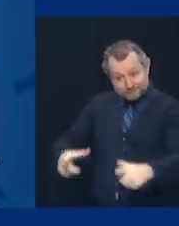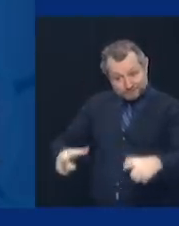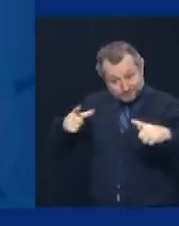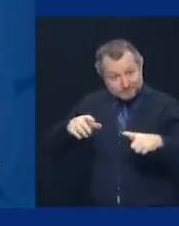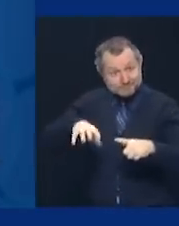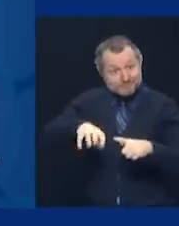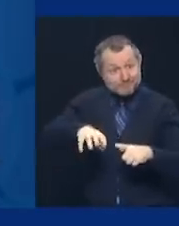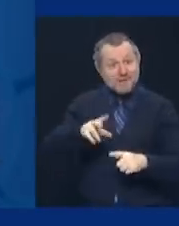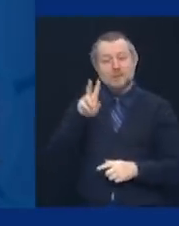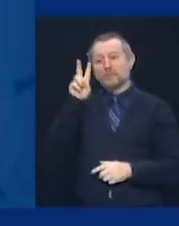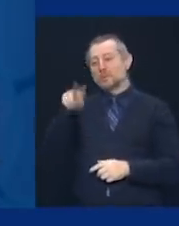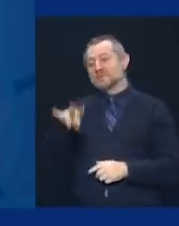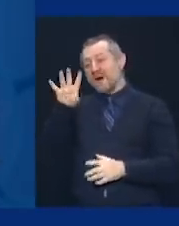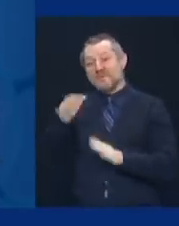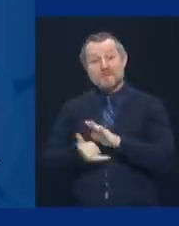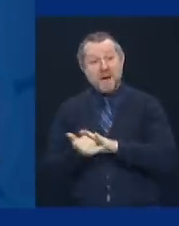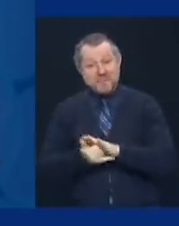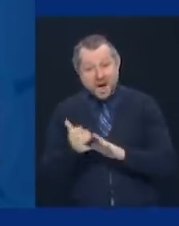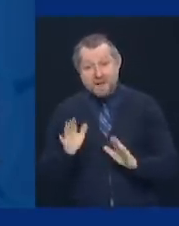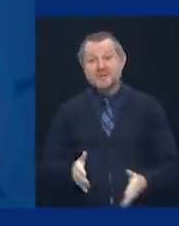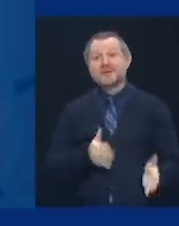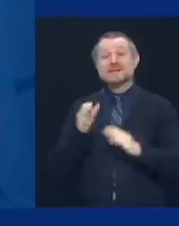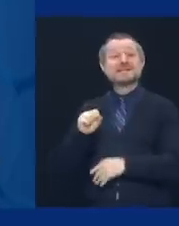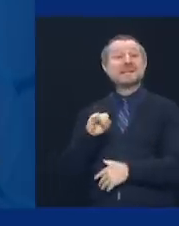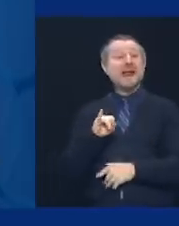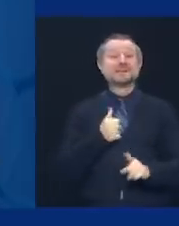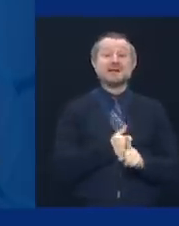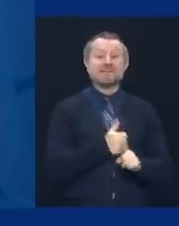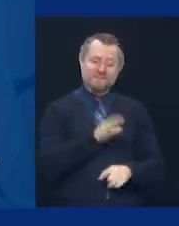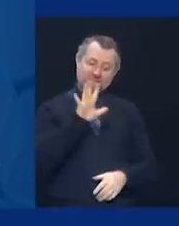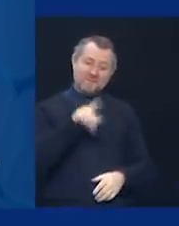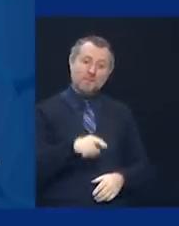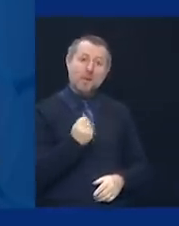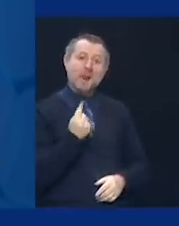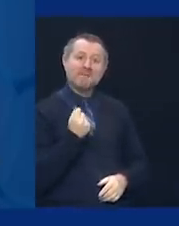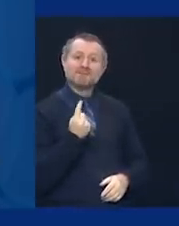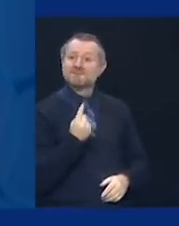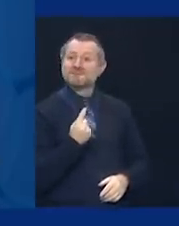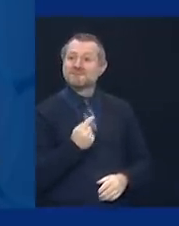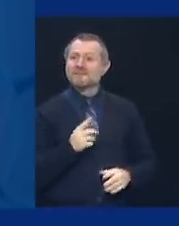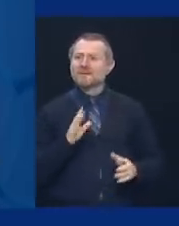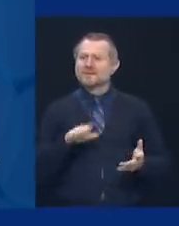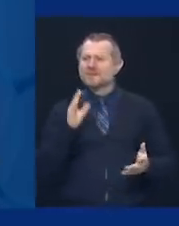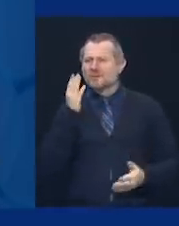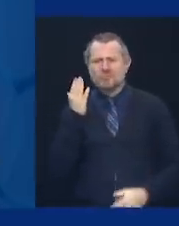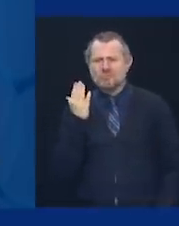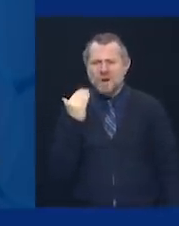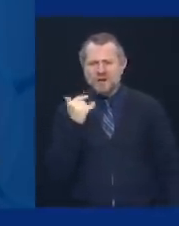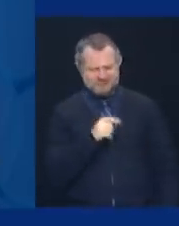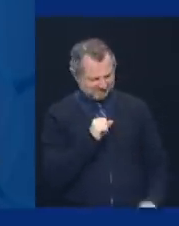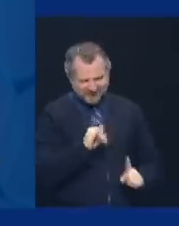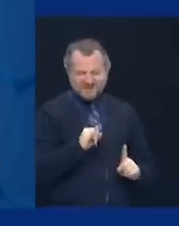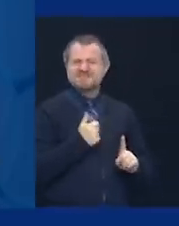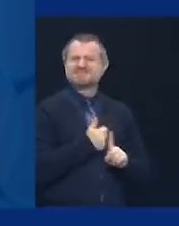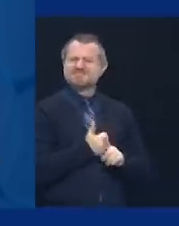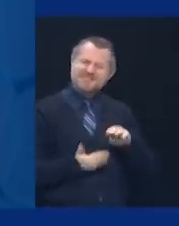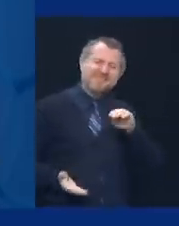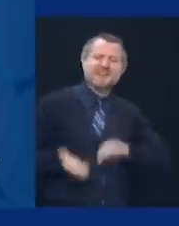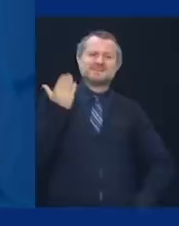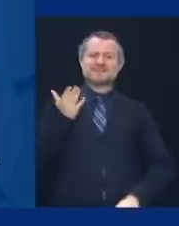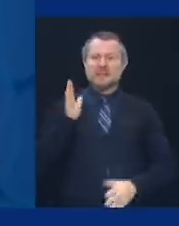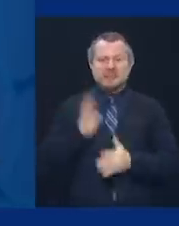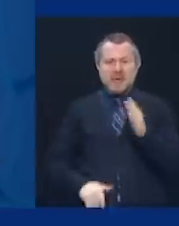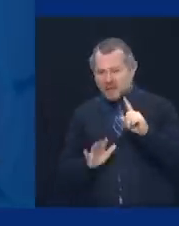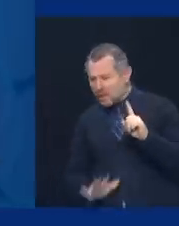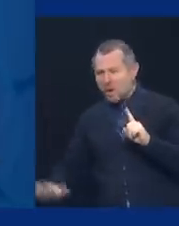5.11. And this is, again, it's why is Staten Island higher than anywhere else? There is no